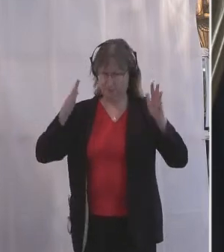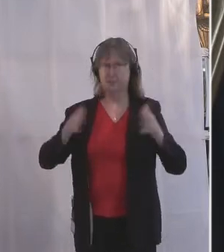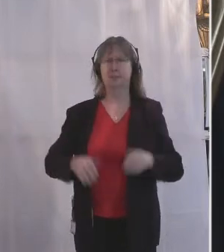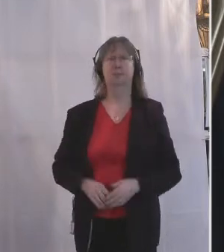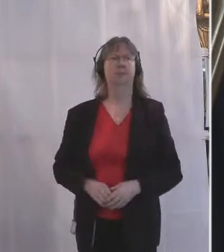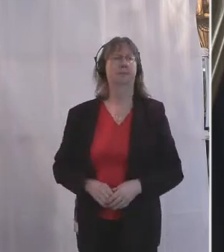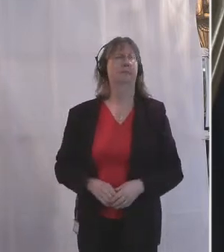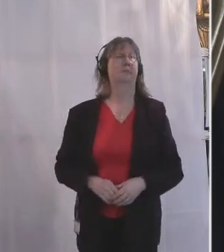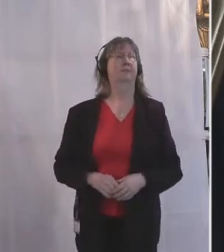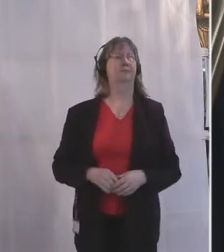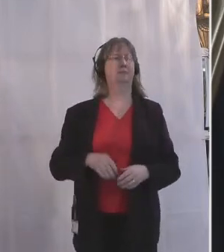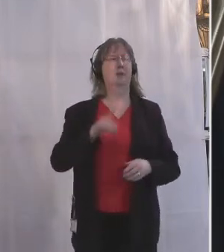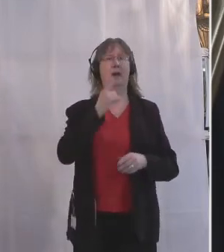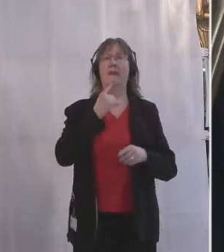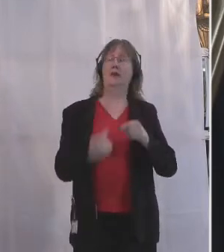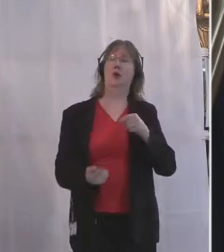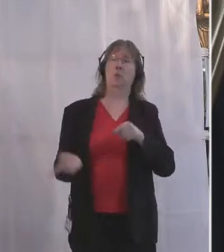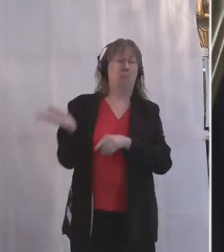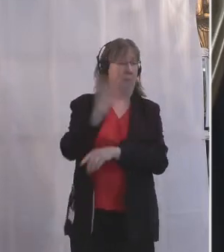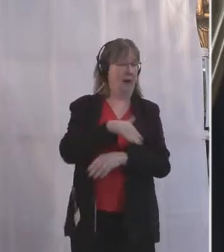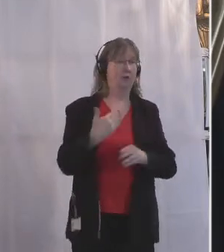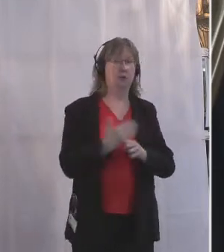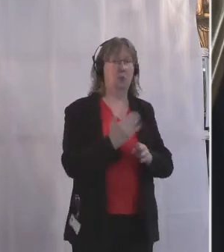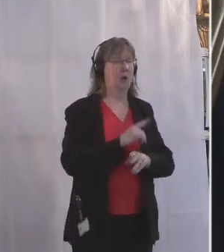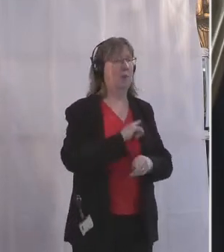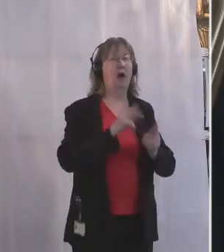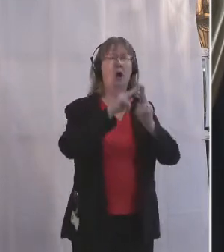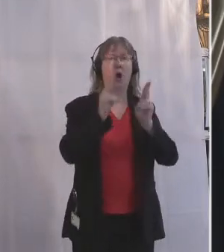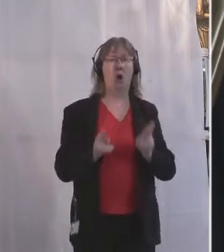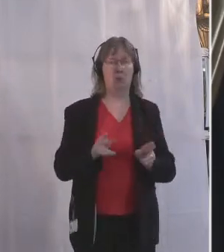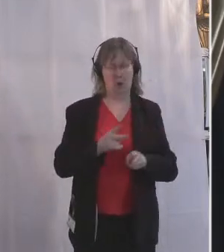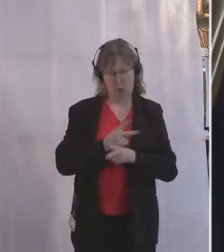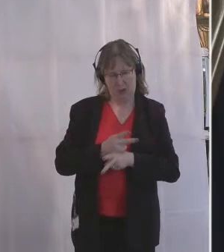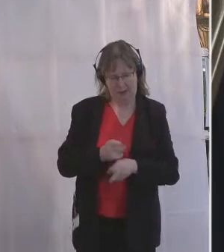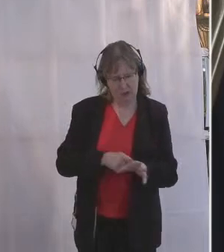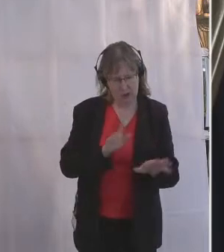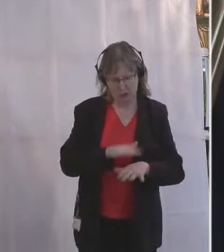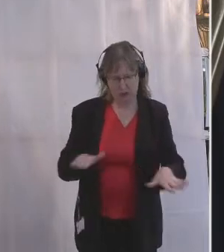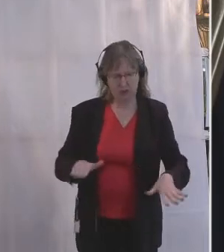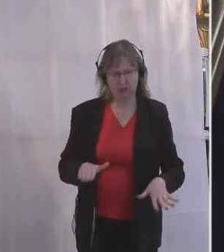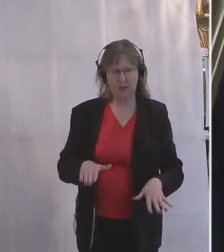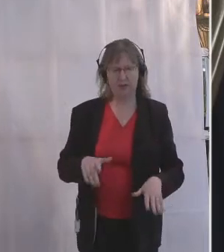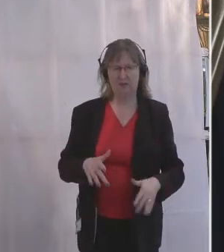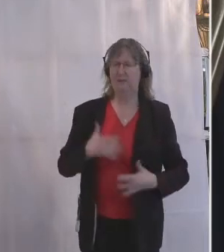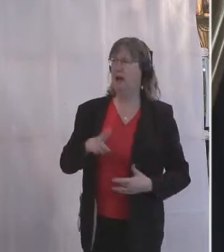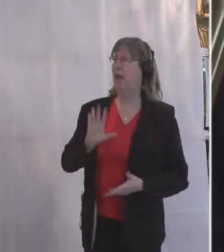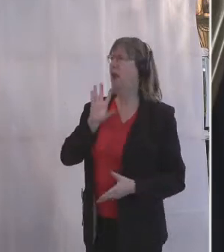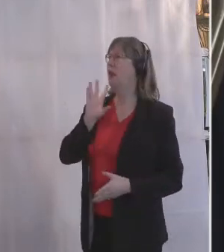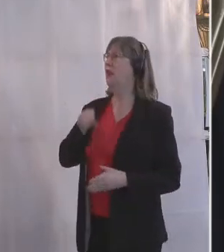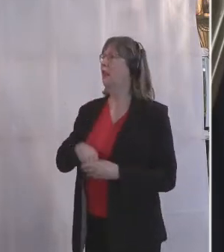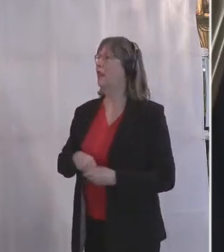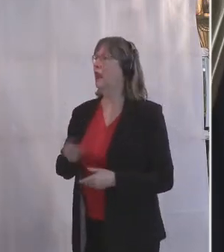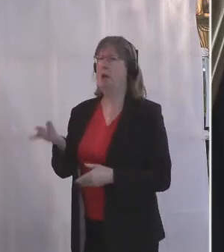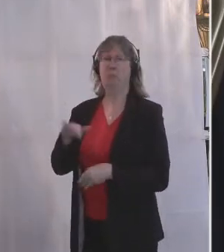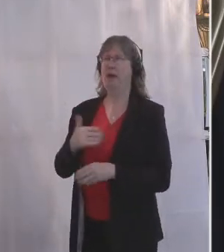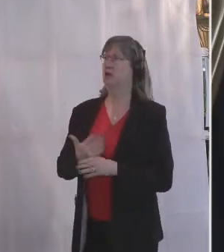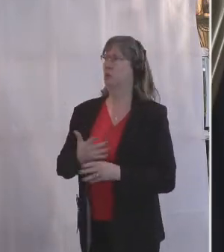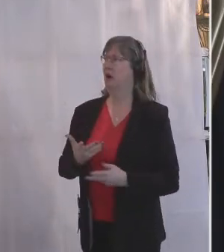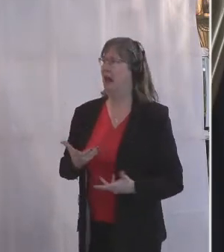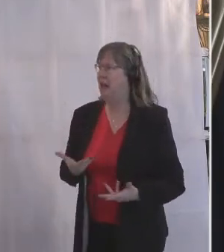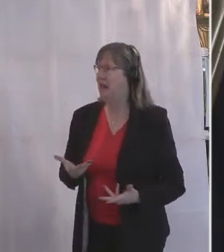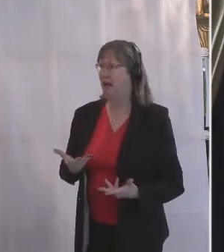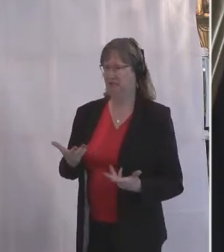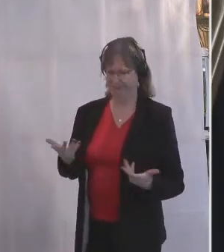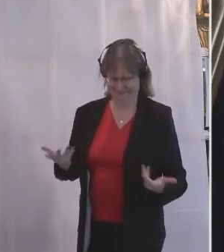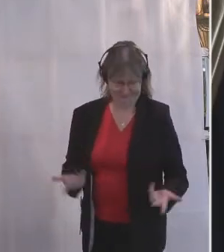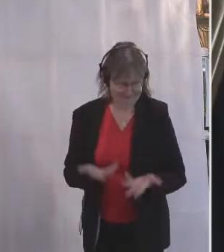what it's like to then go back into the workforce, because, you know, after being at home with young children, you wonder if you can have those conversations anymore, if you still have those